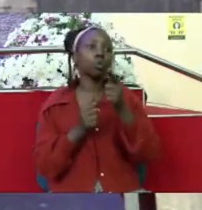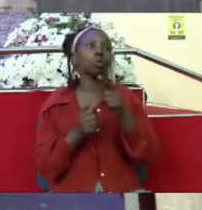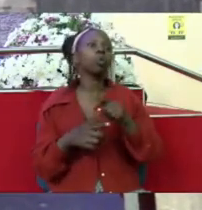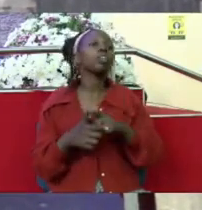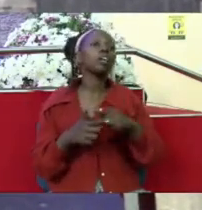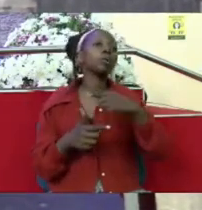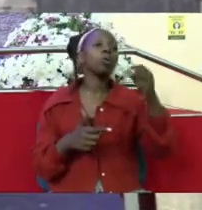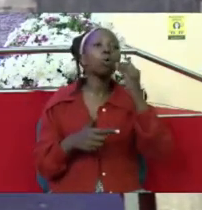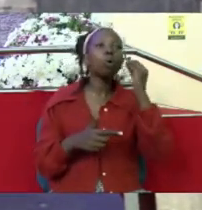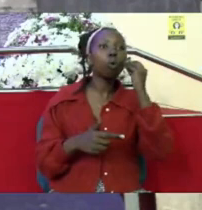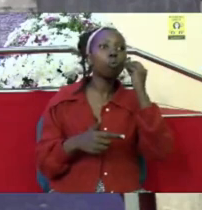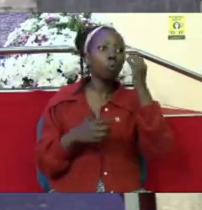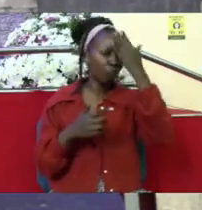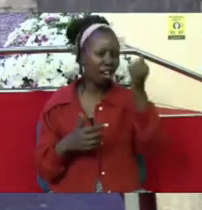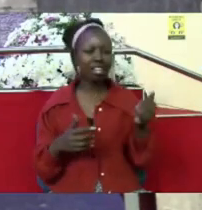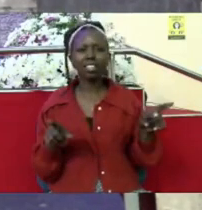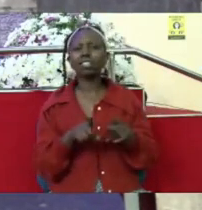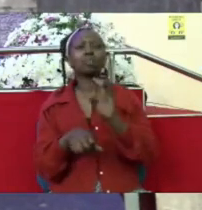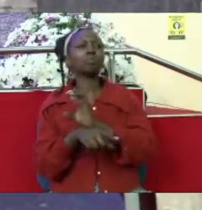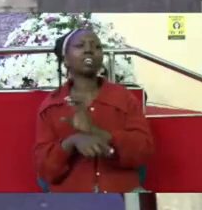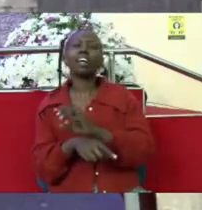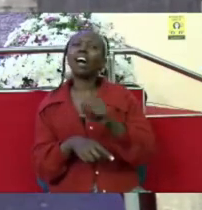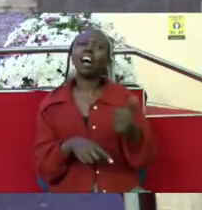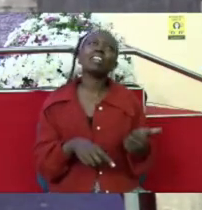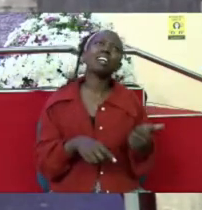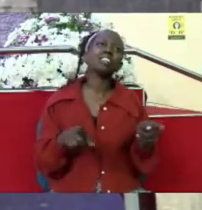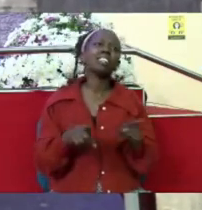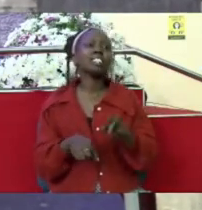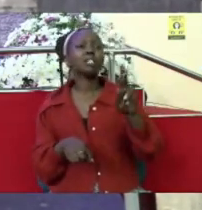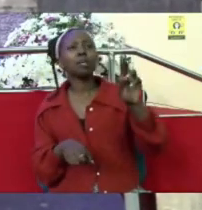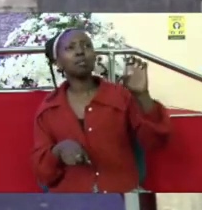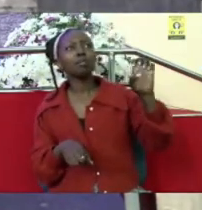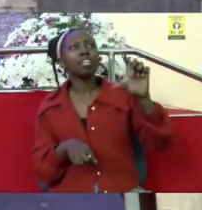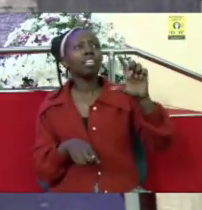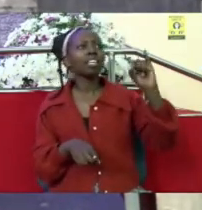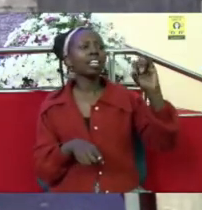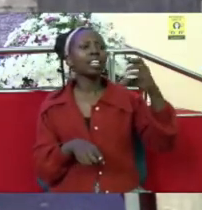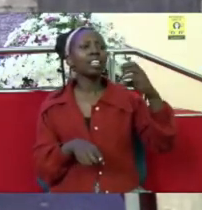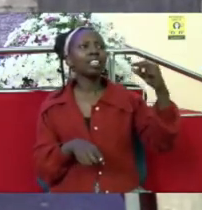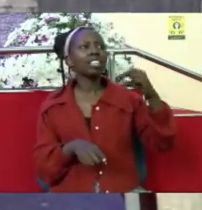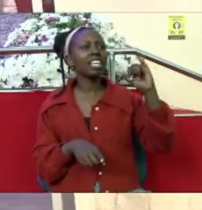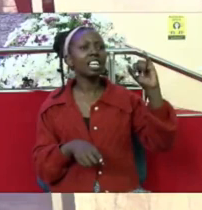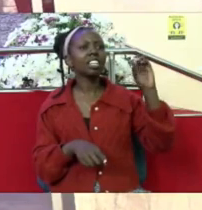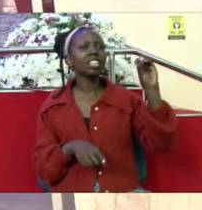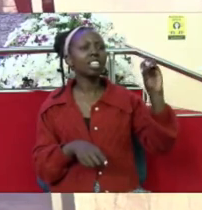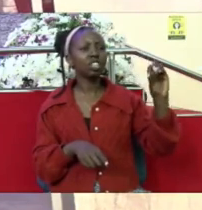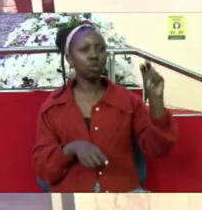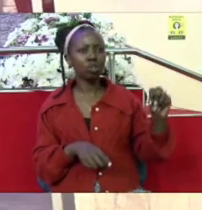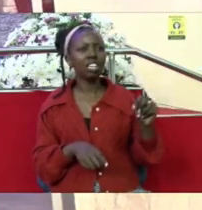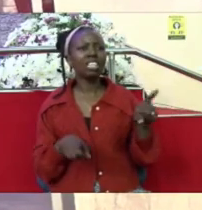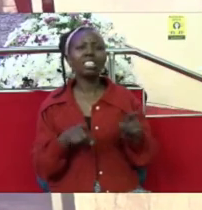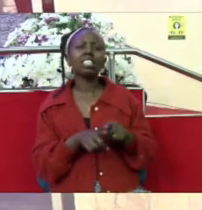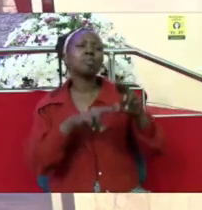And you go home. That is church. Hiyo ni kanisa. Hii nyingine ni dini. Dini ni kukaa. Religion is just to sit. Hata wakati